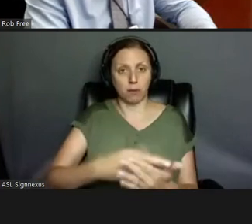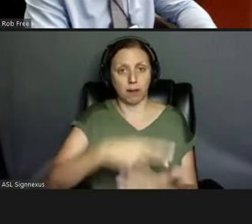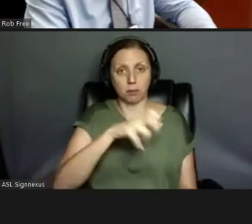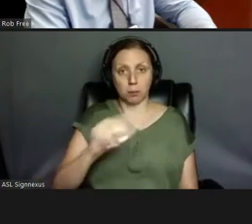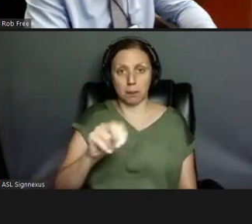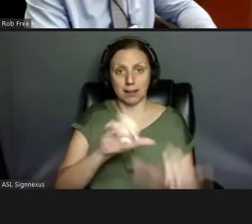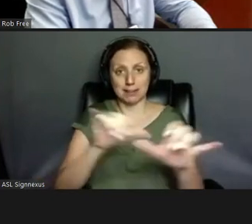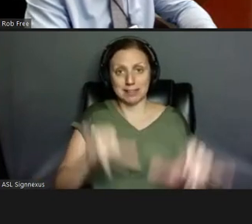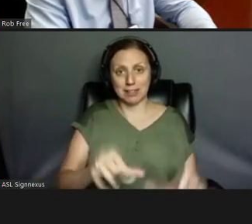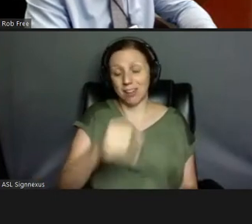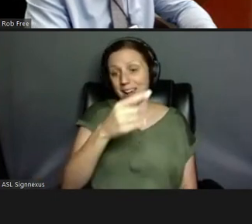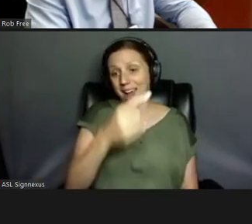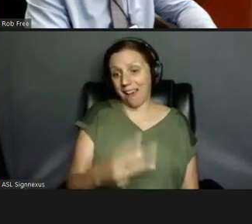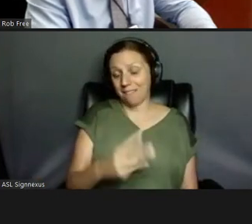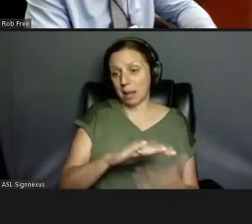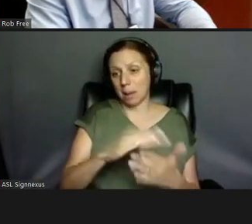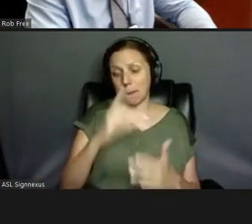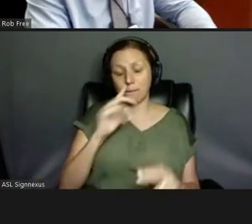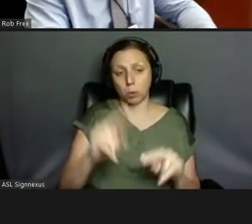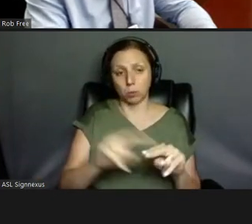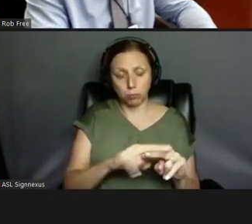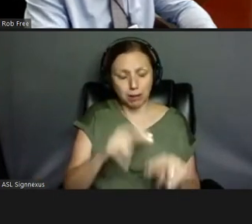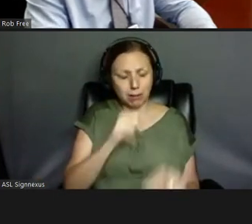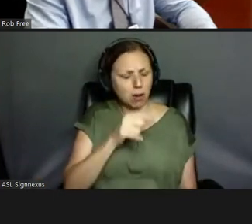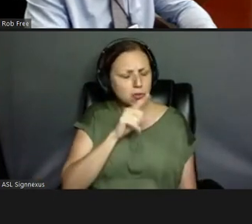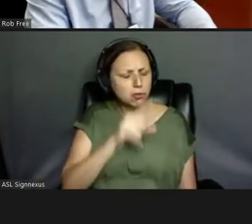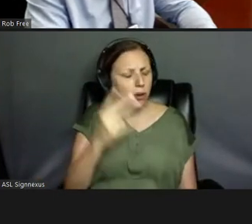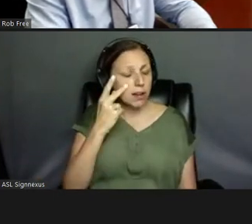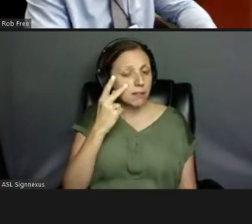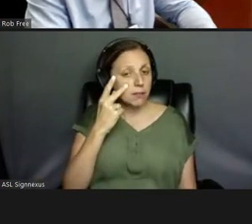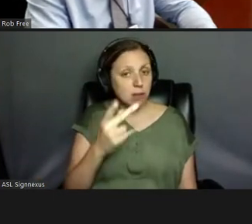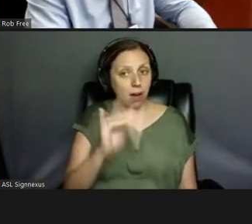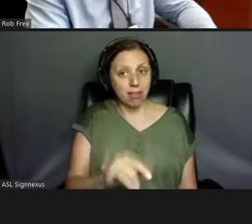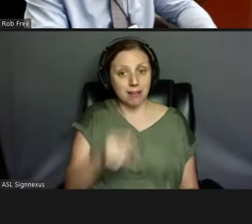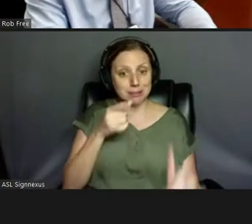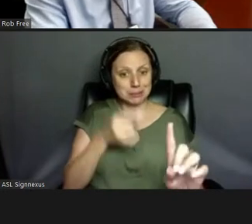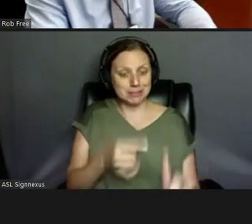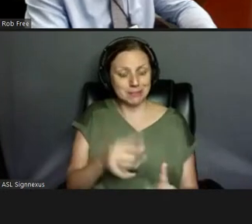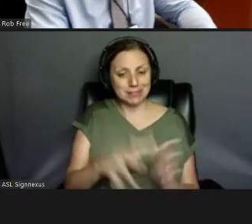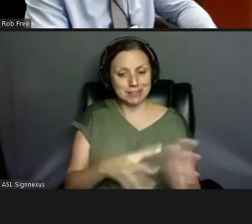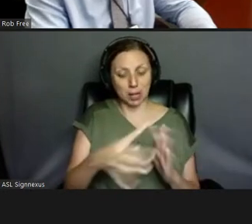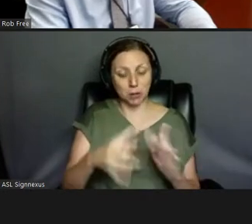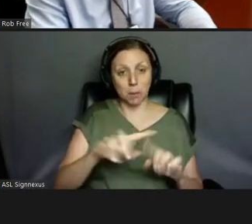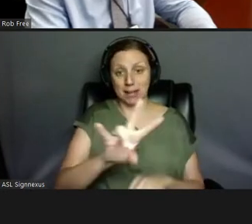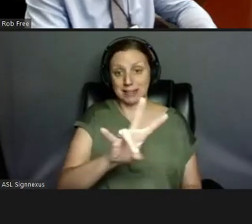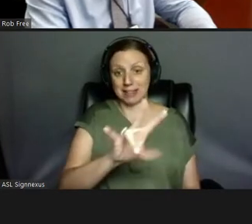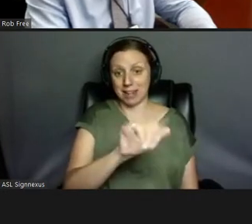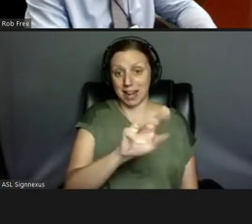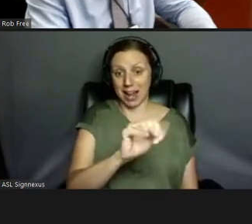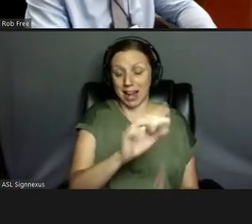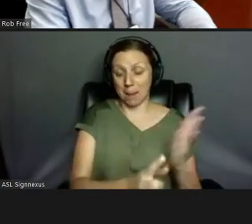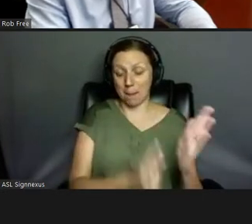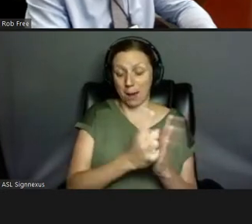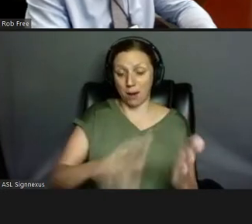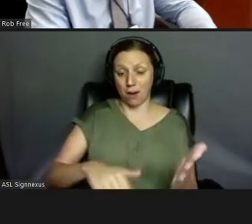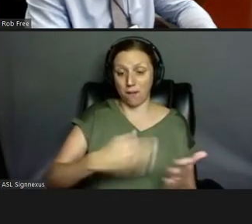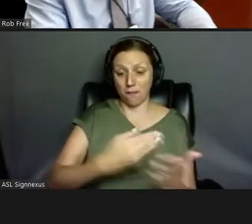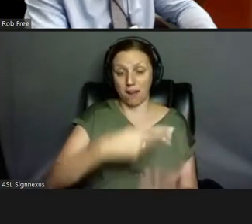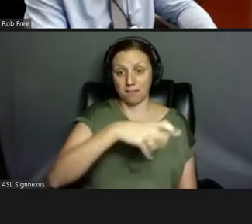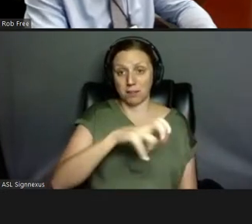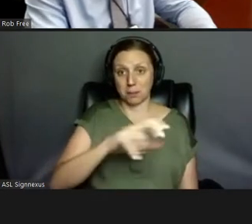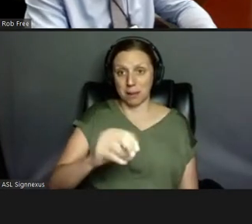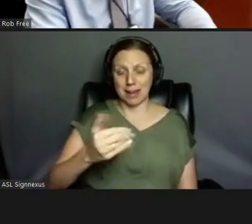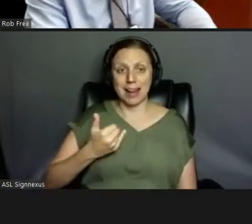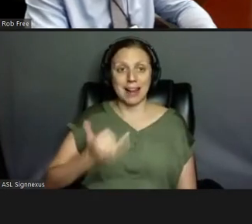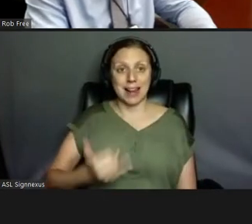only half the amount of trains. Not sure if you've looked at the specifics of the schedule, but in the 7 a.m. hour into Penn Station, there are now only two